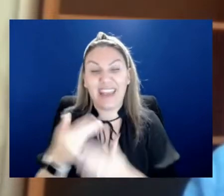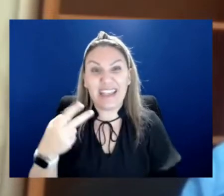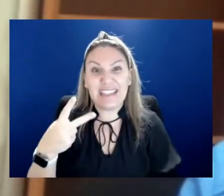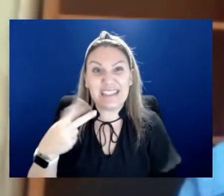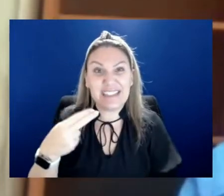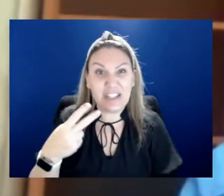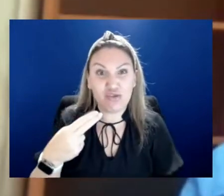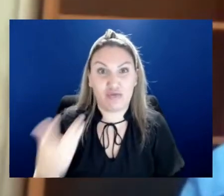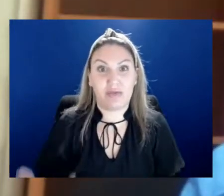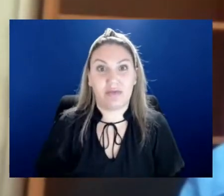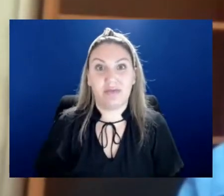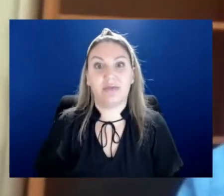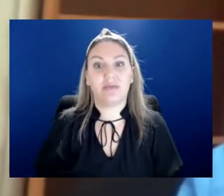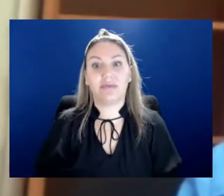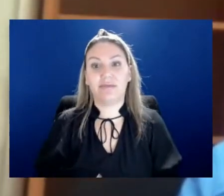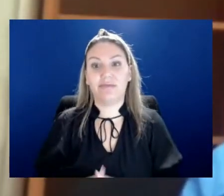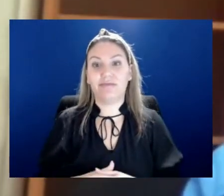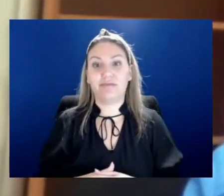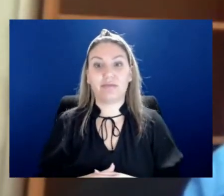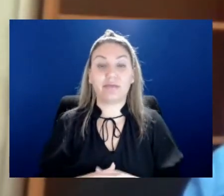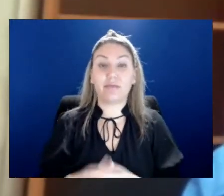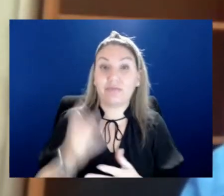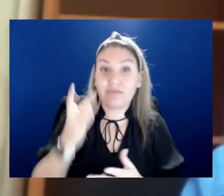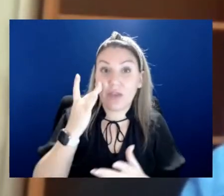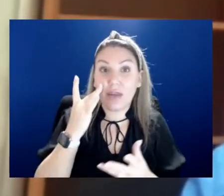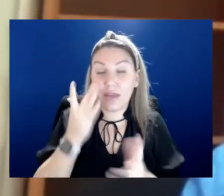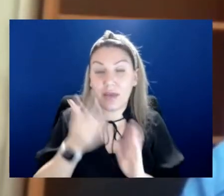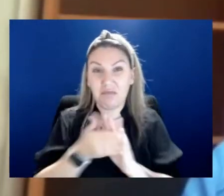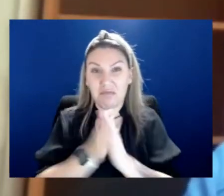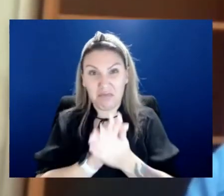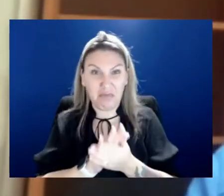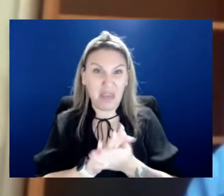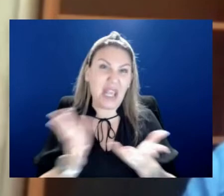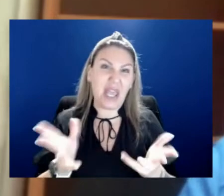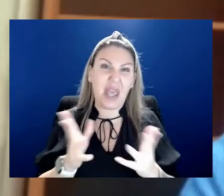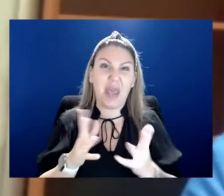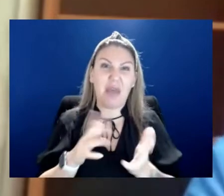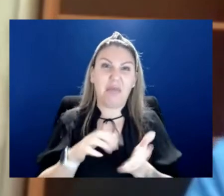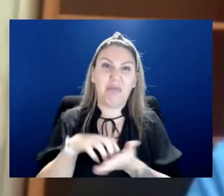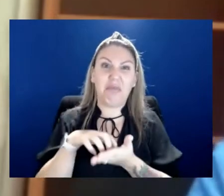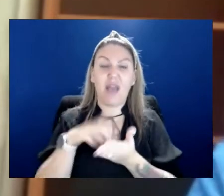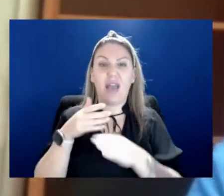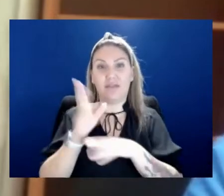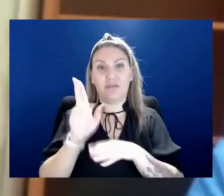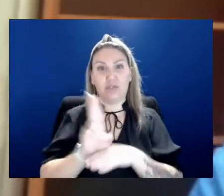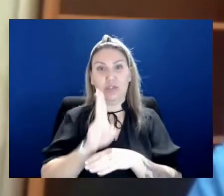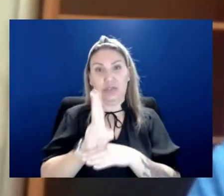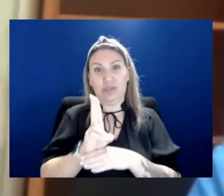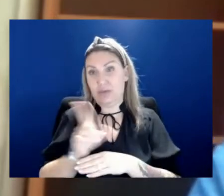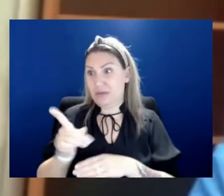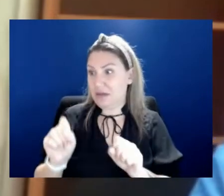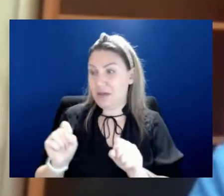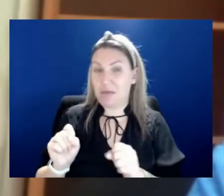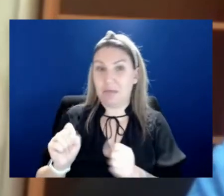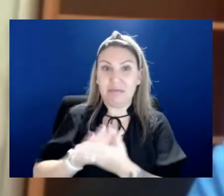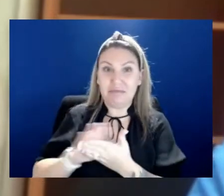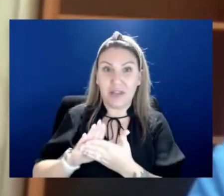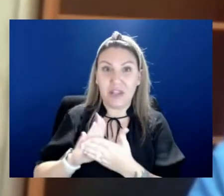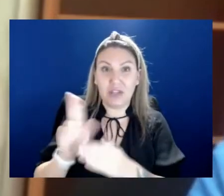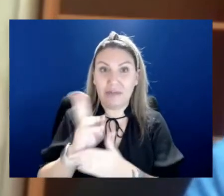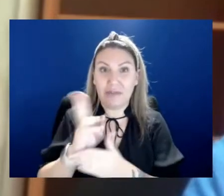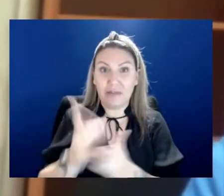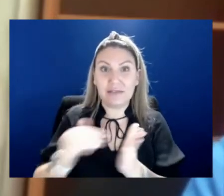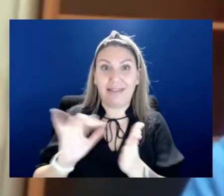scissors, because they become very dull after you use them, even if they can be sterilized and reused like we typically do.